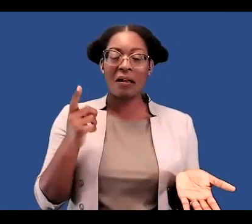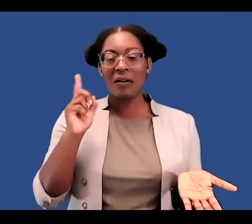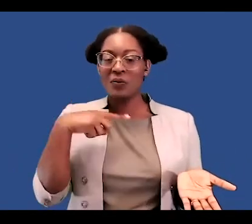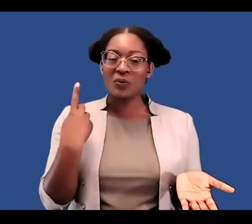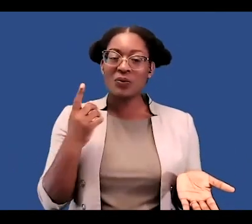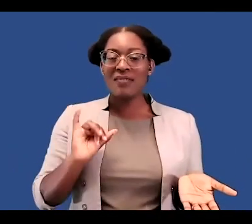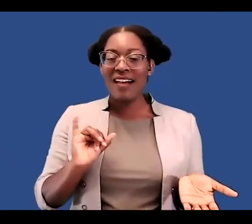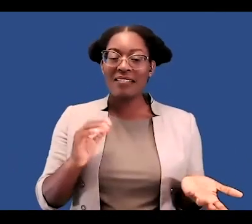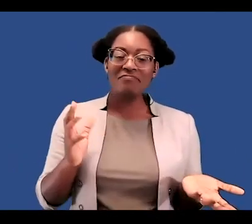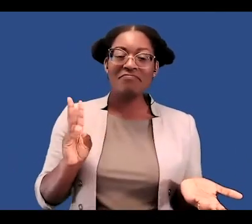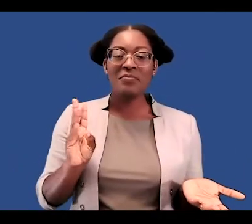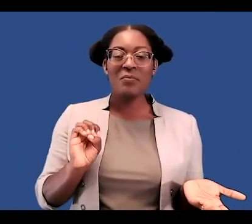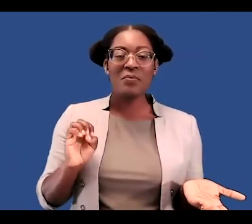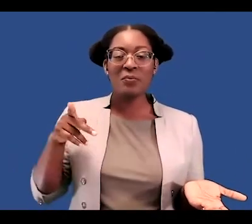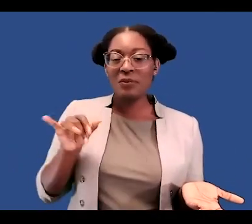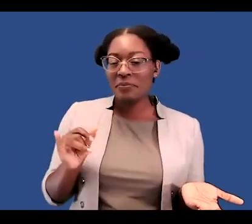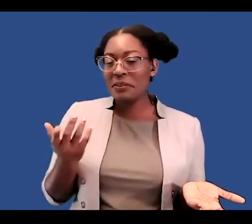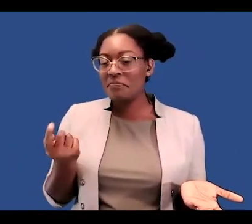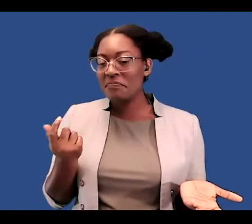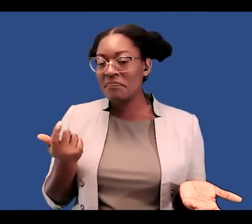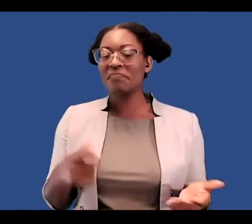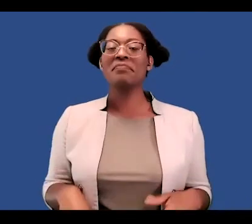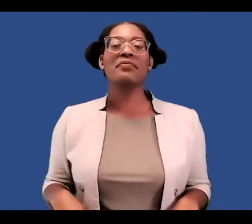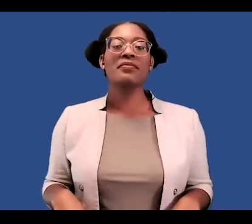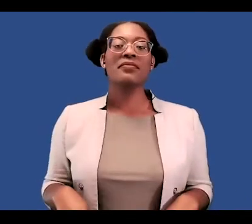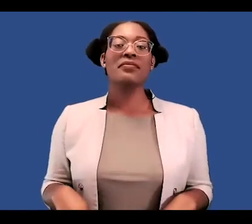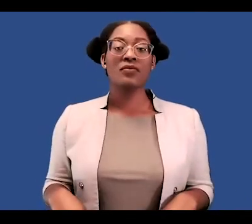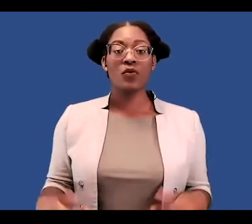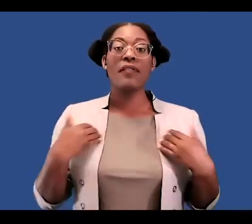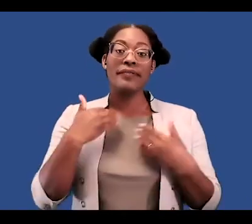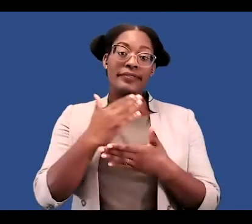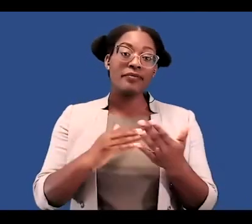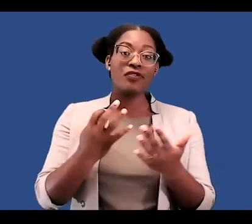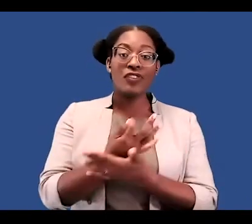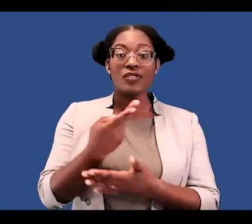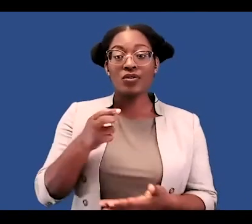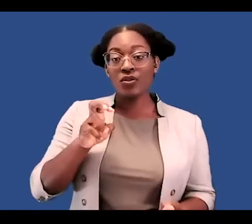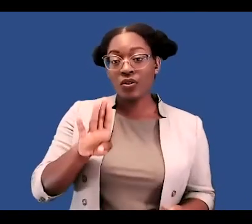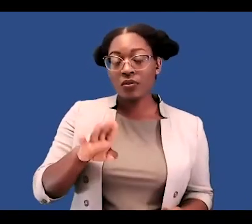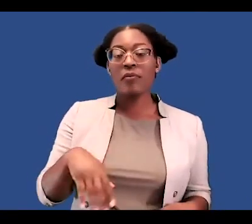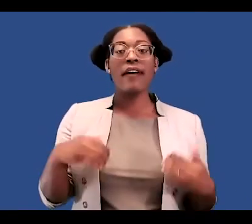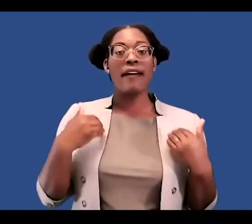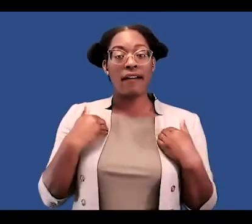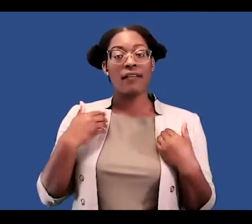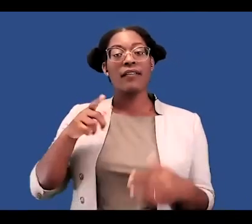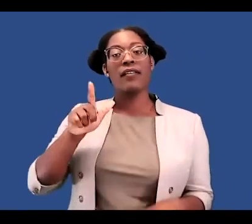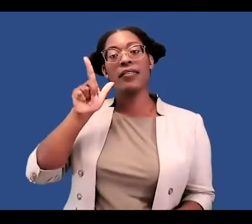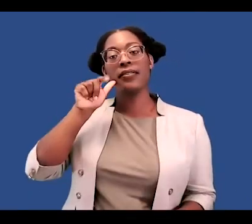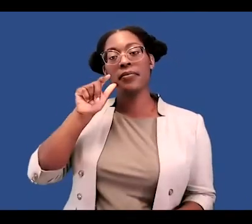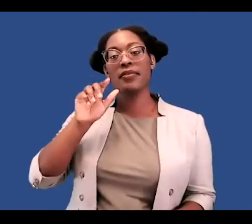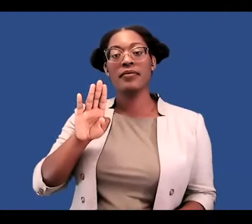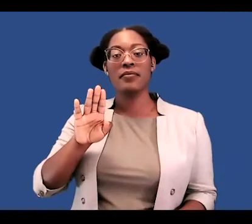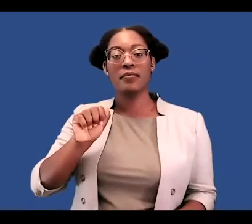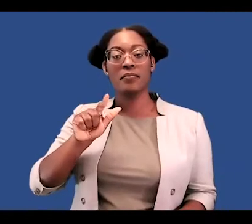weepy, so to speak. So we have some fresh herbs here. We have lemon balm, which